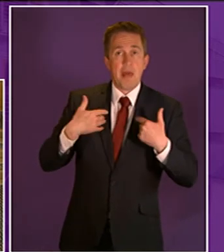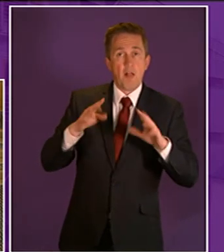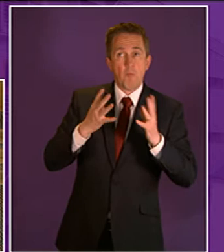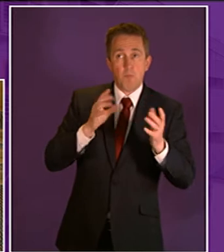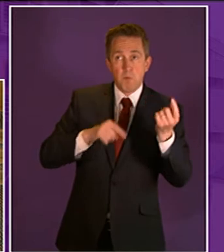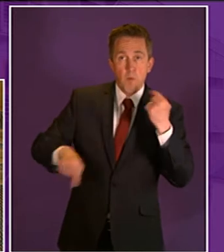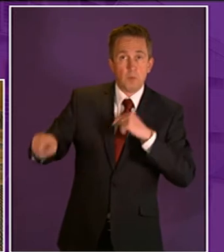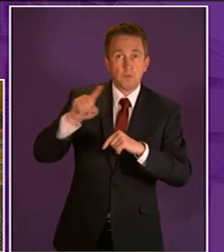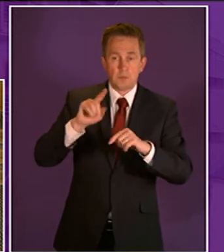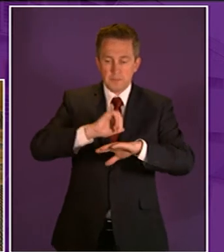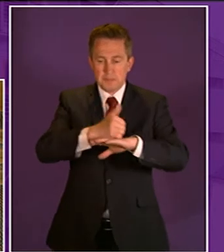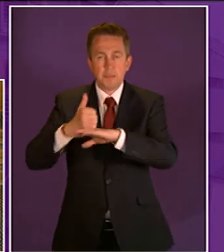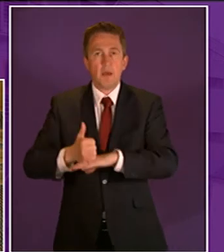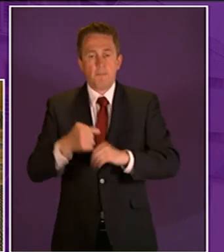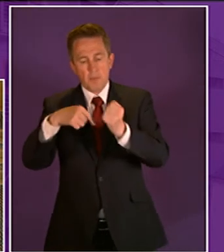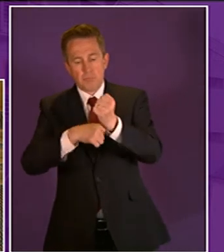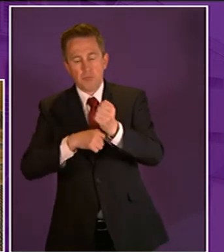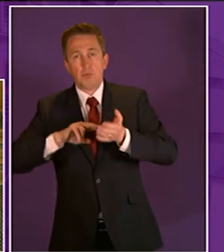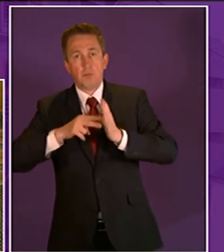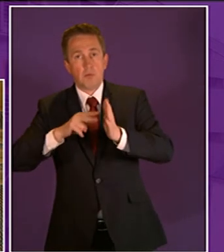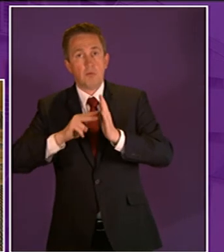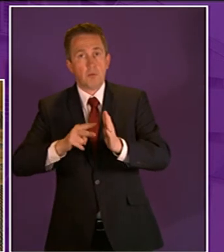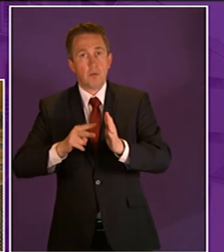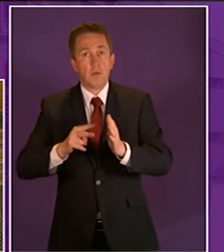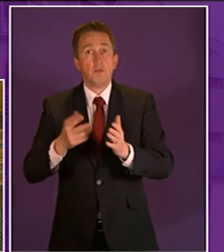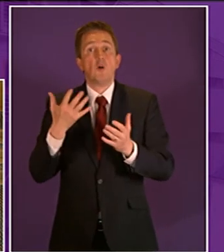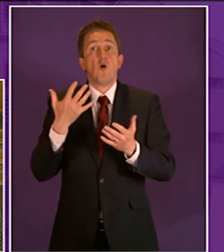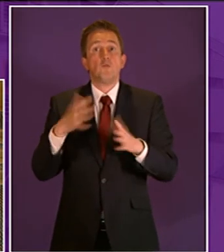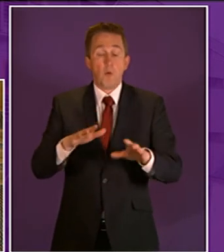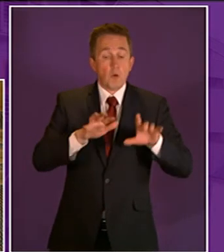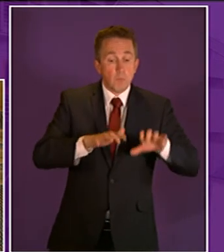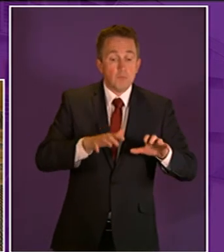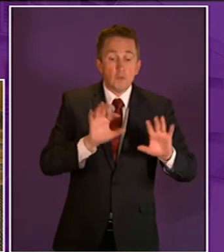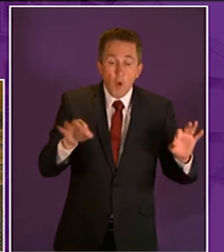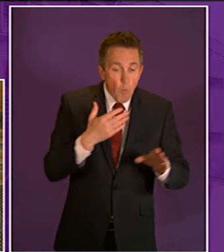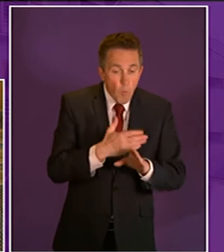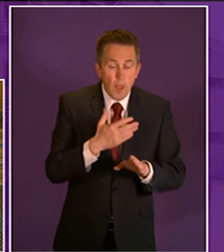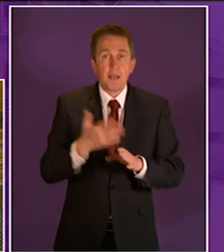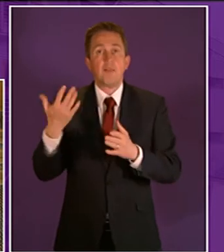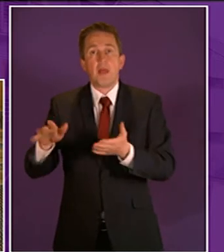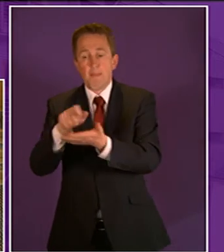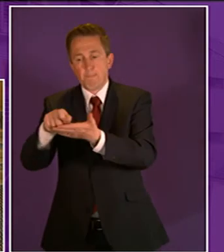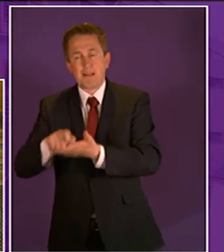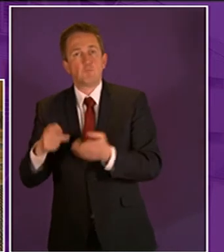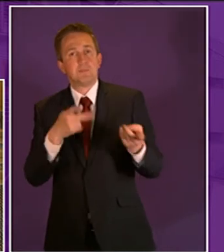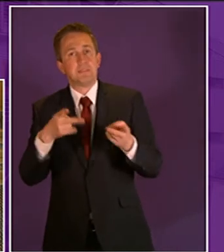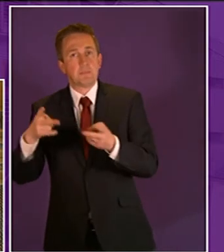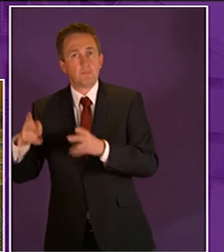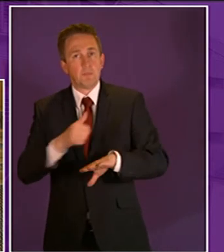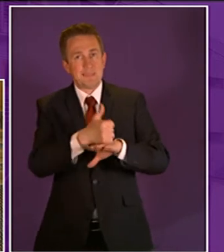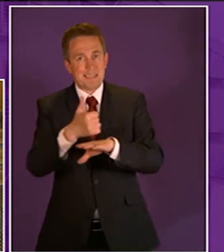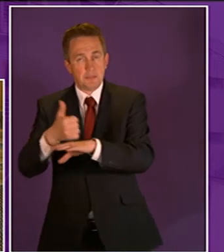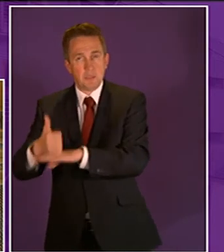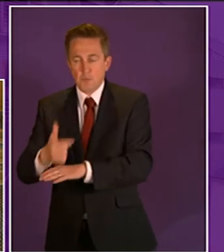contingency arrangements were put in place, including manual standby systems to ensure that appropriate patient information was still being